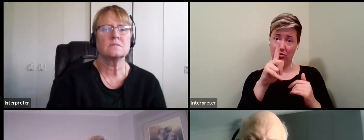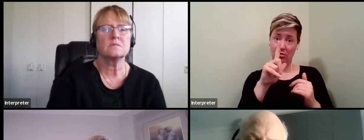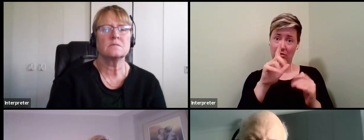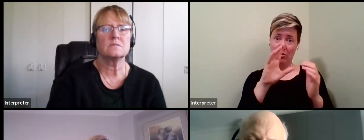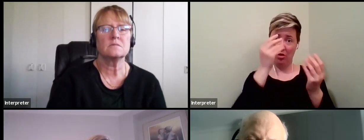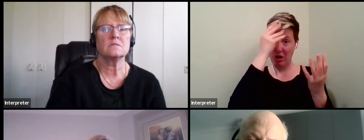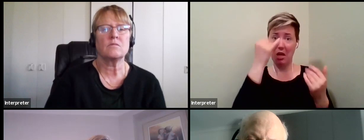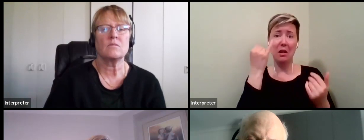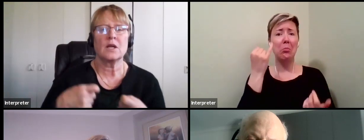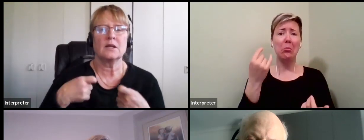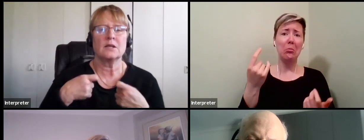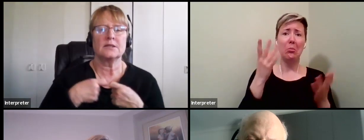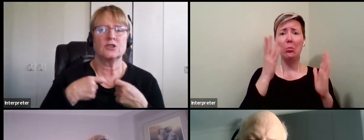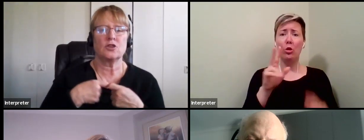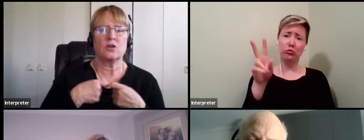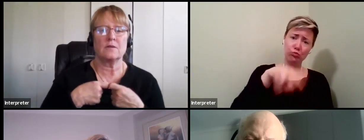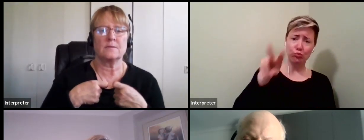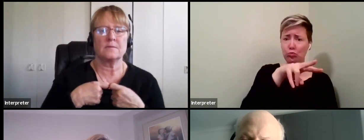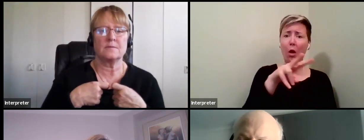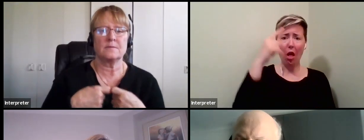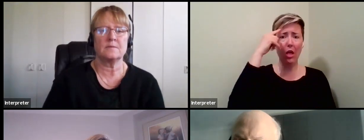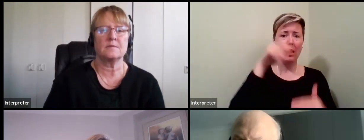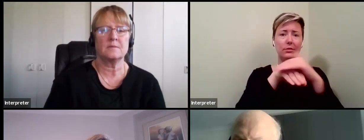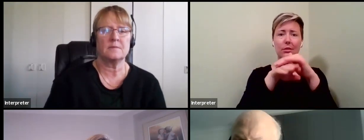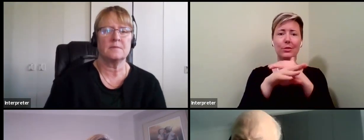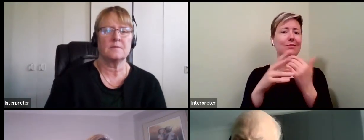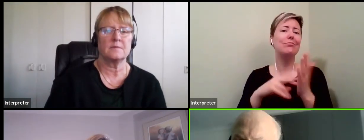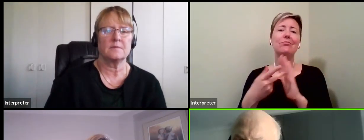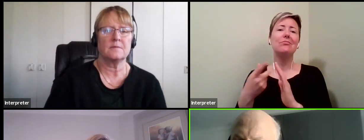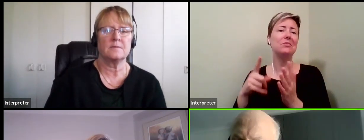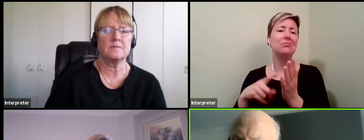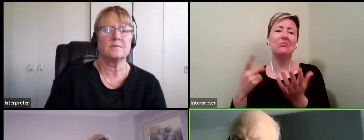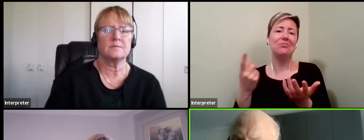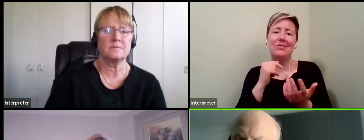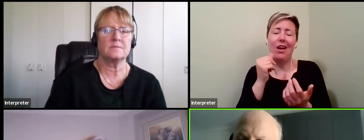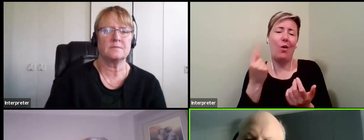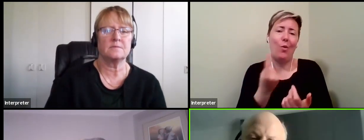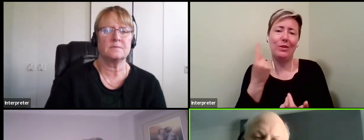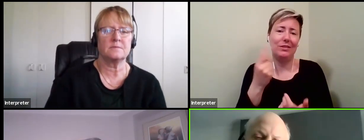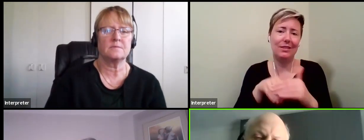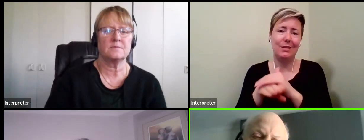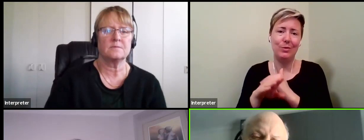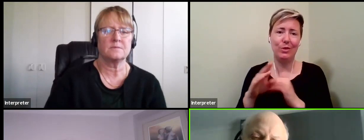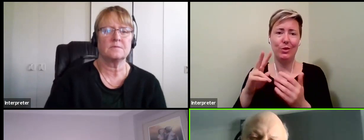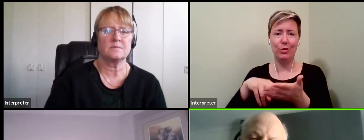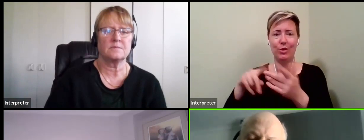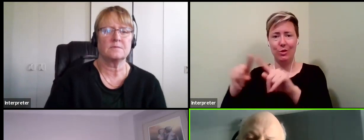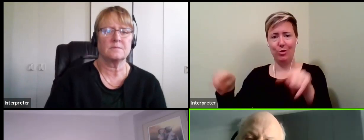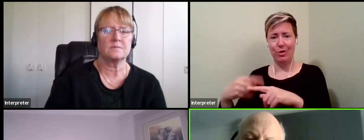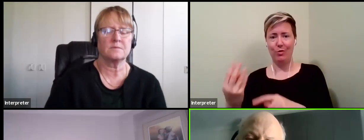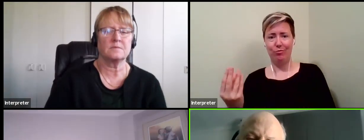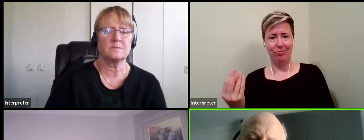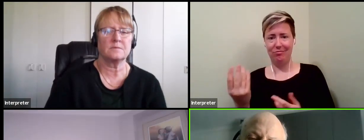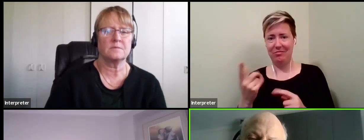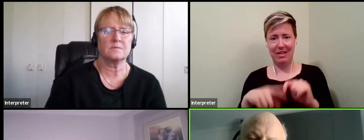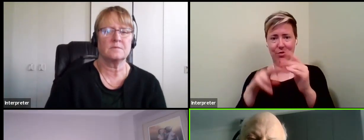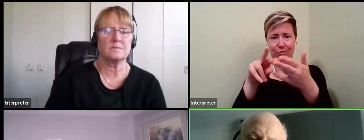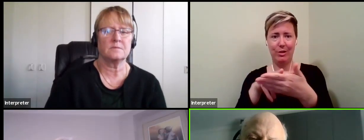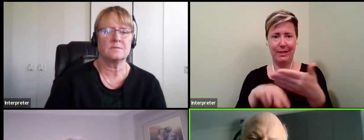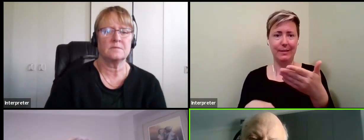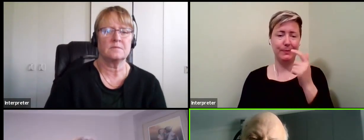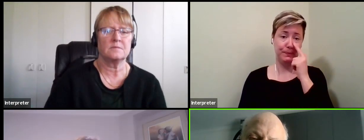that someone can use their technology to read it back to them. And just to give it, can I give just an example? Last night, and I cut